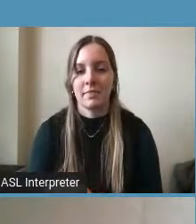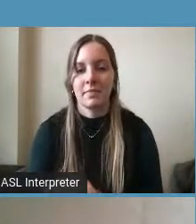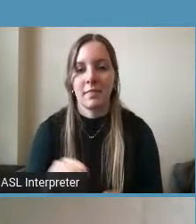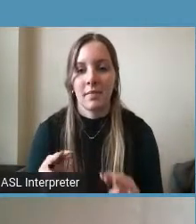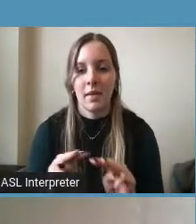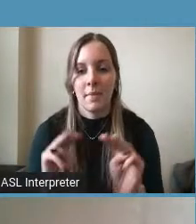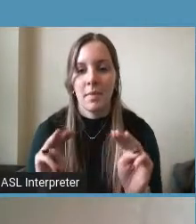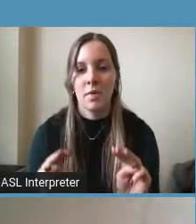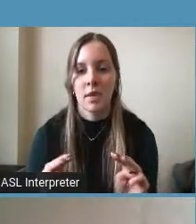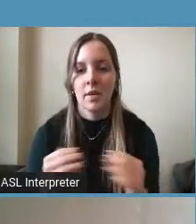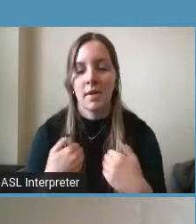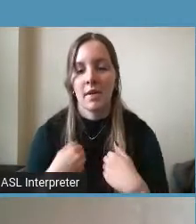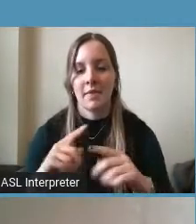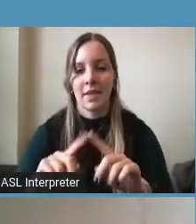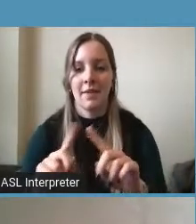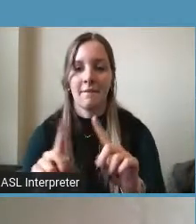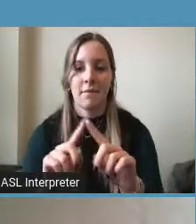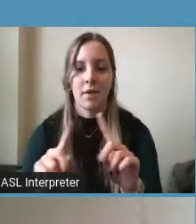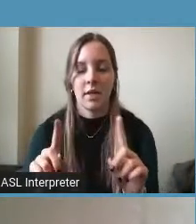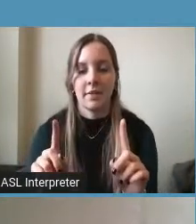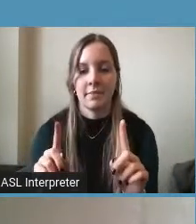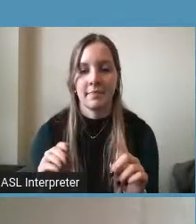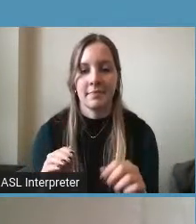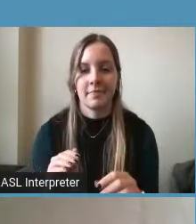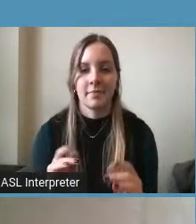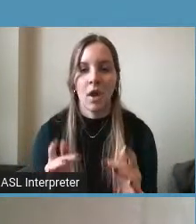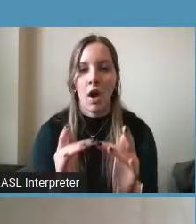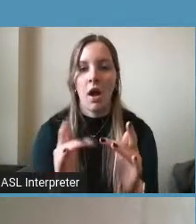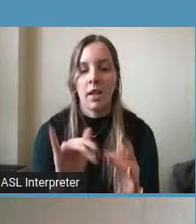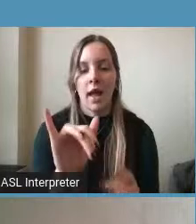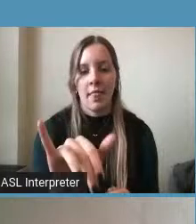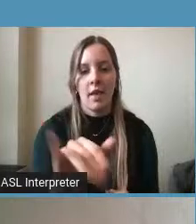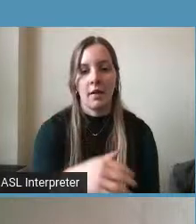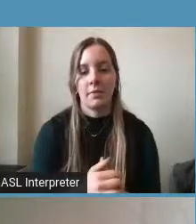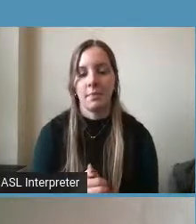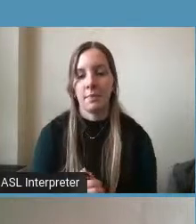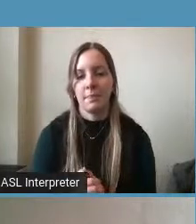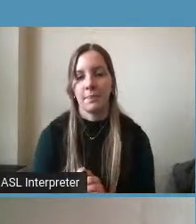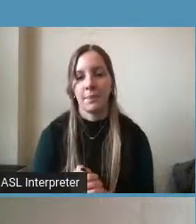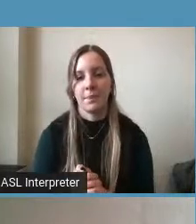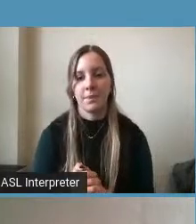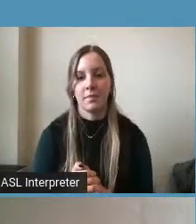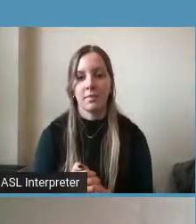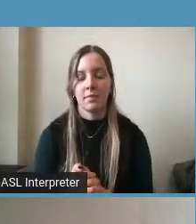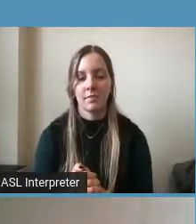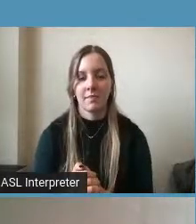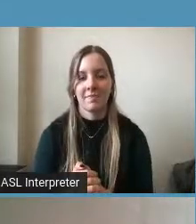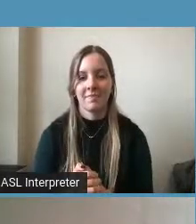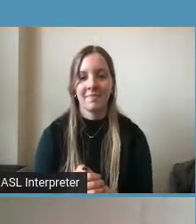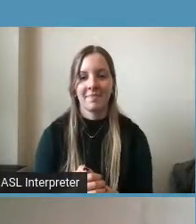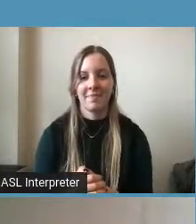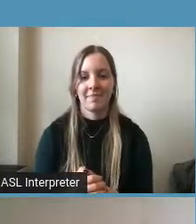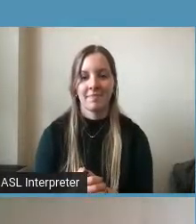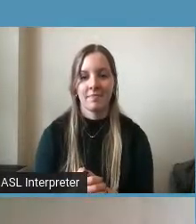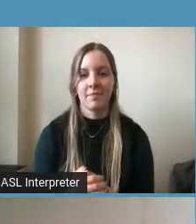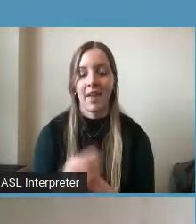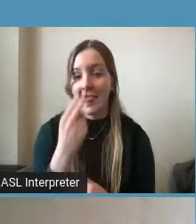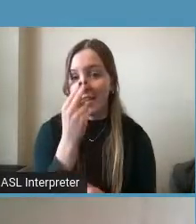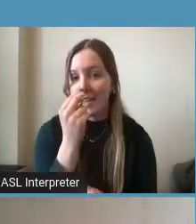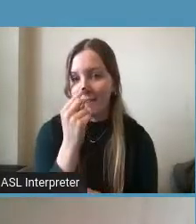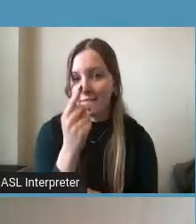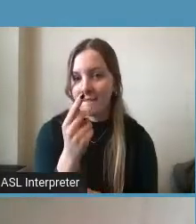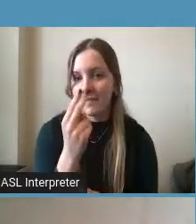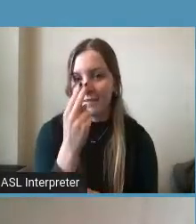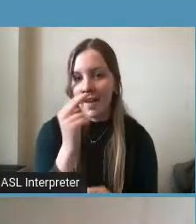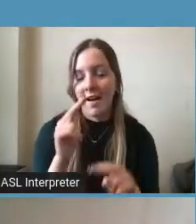things there. This is kind of a fun project because this trunk